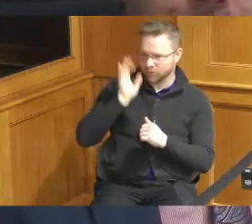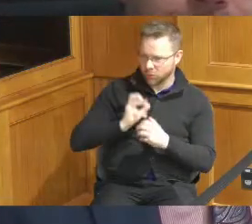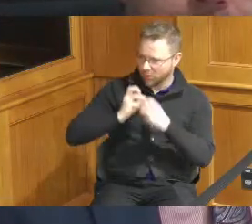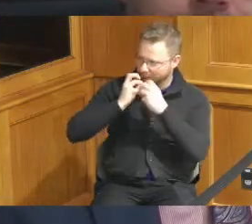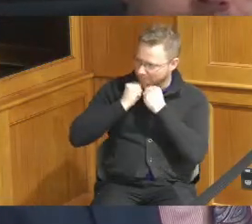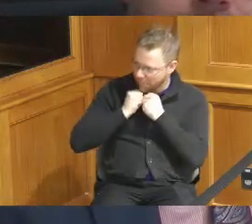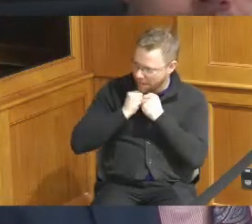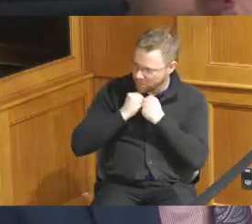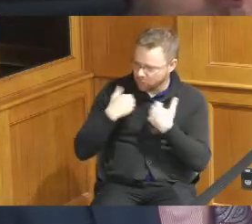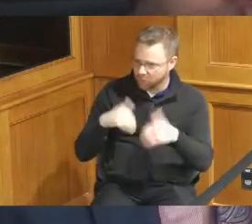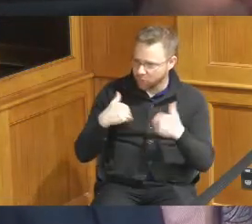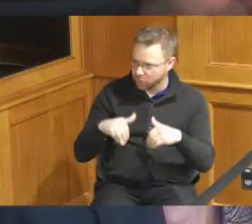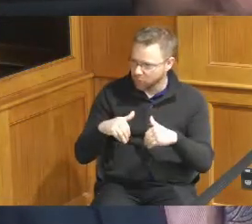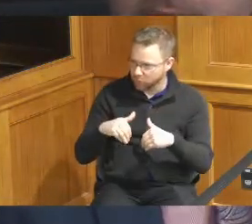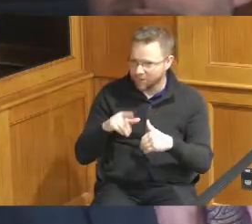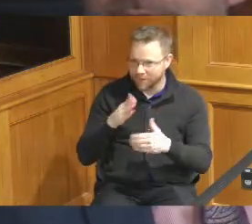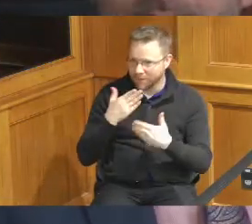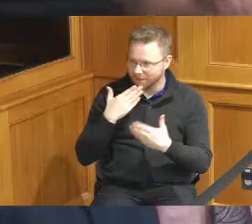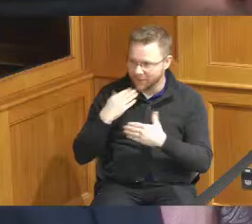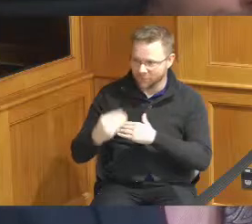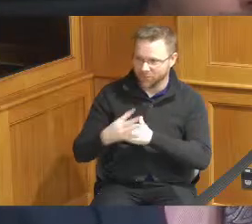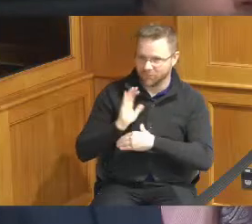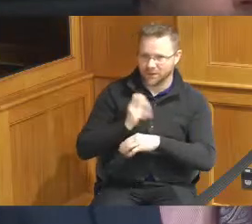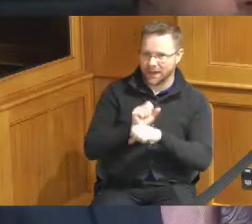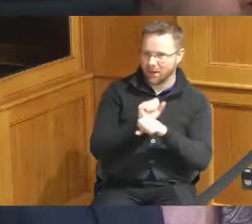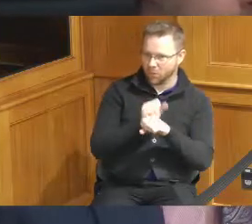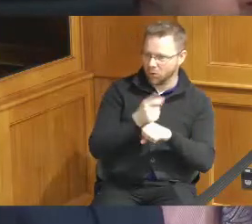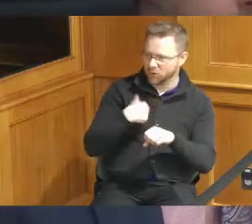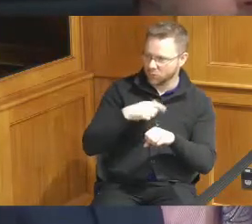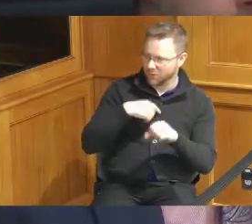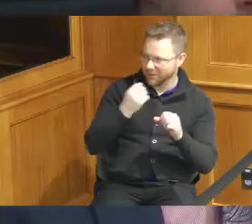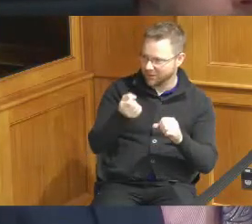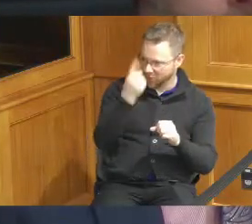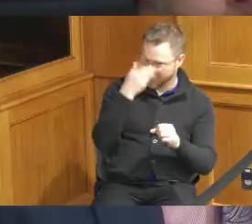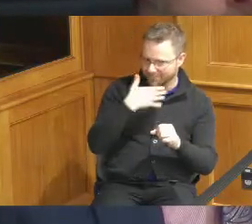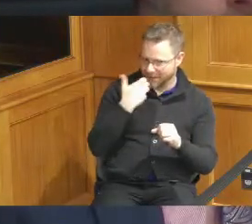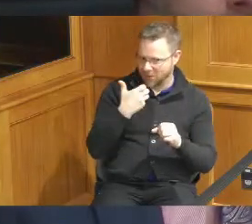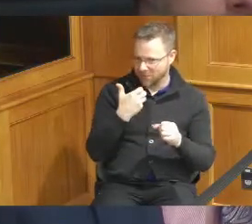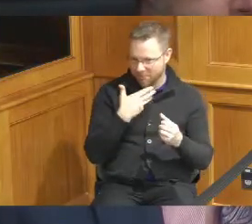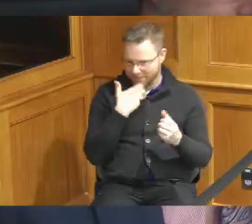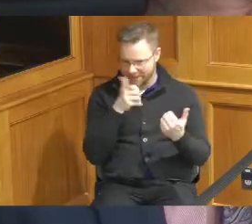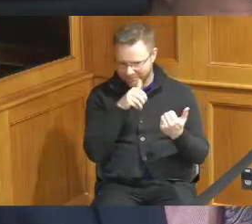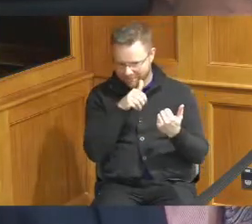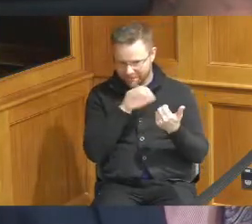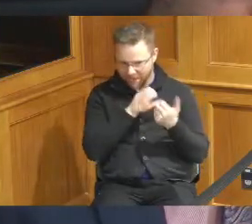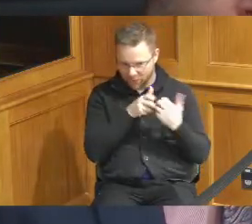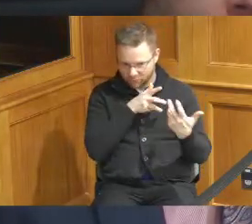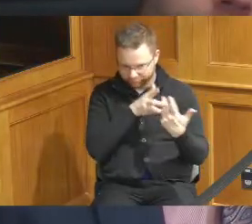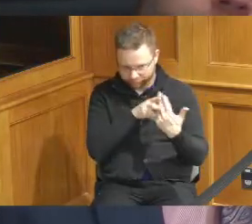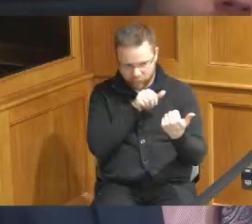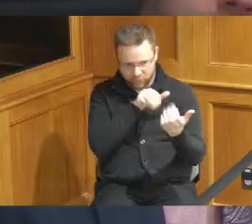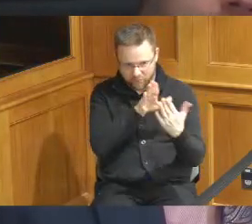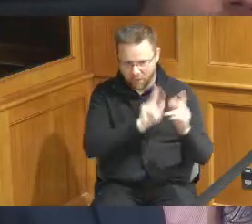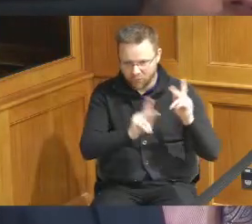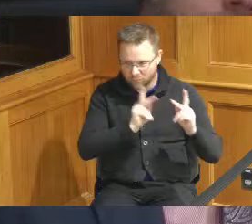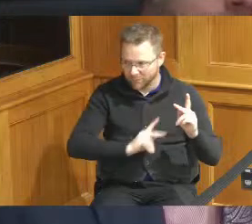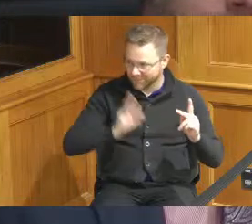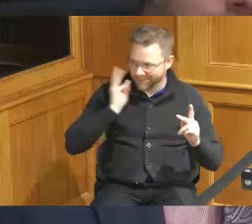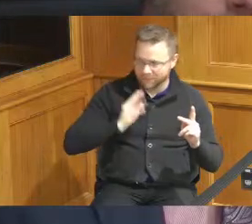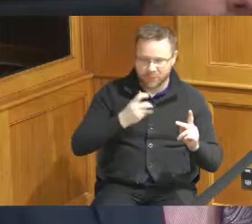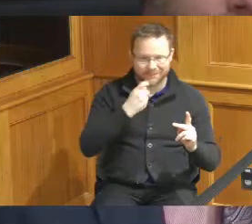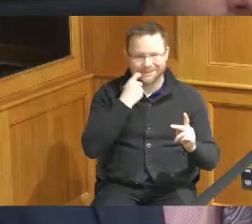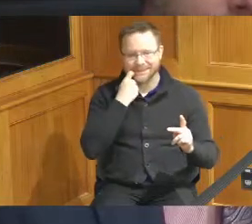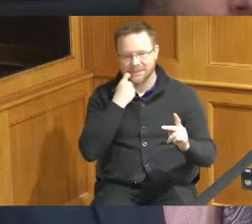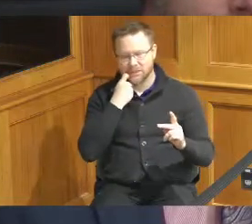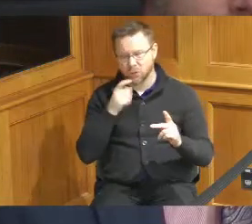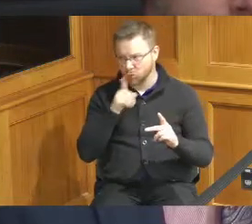we do so we can better understand how to respond to people that are suffering from addiction. So it's really been impactful, and I want you